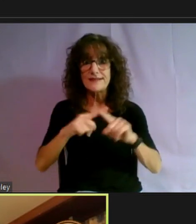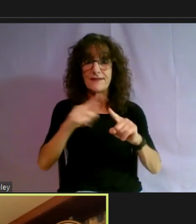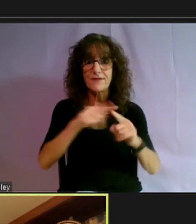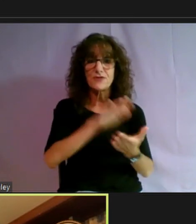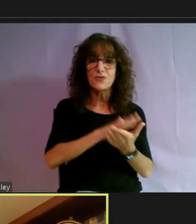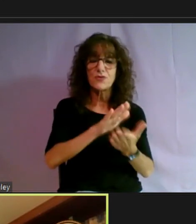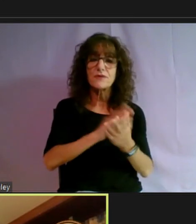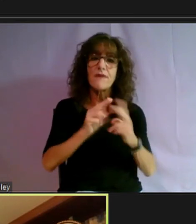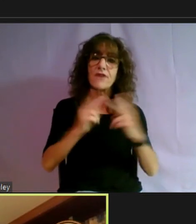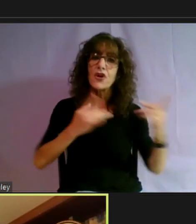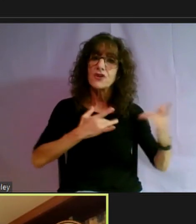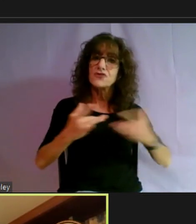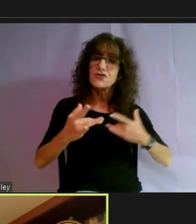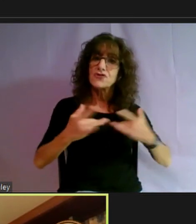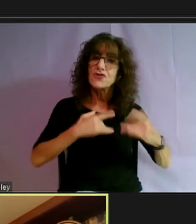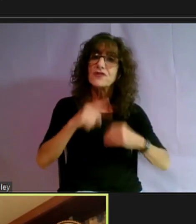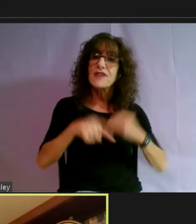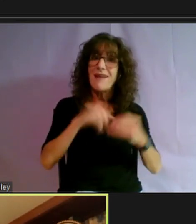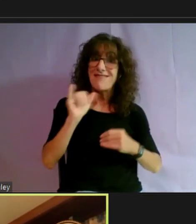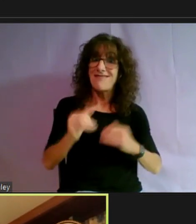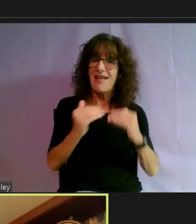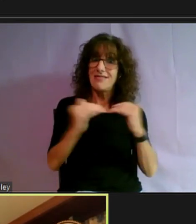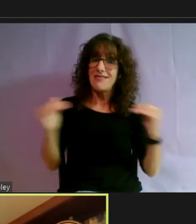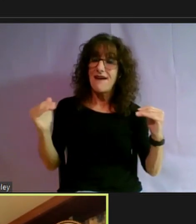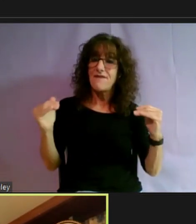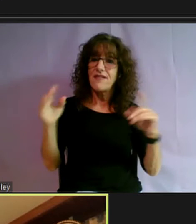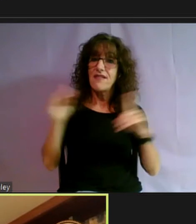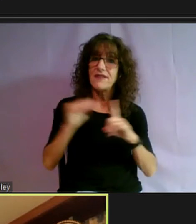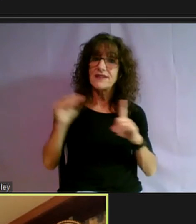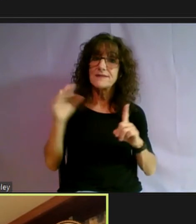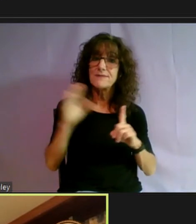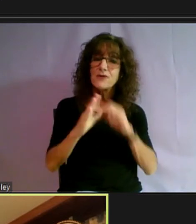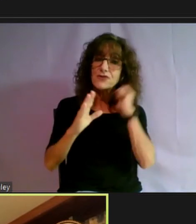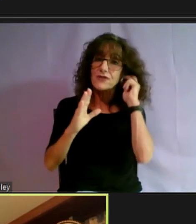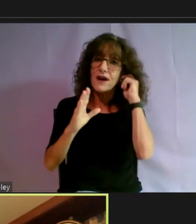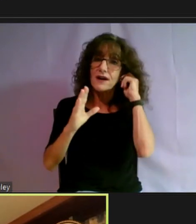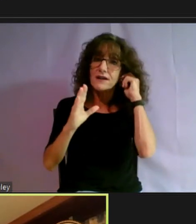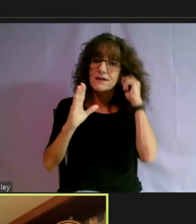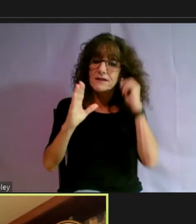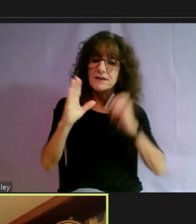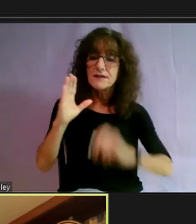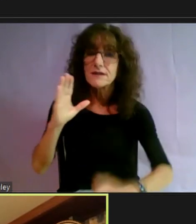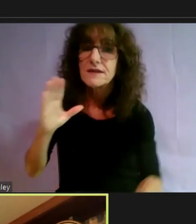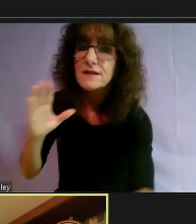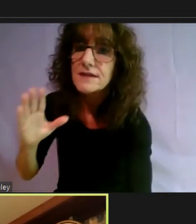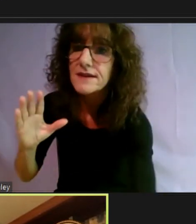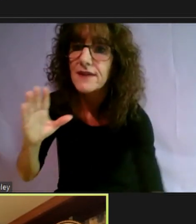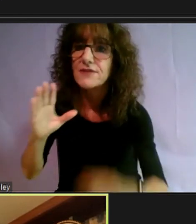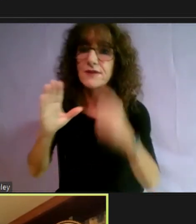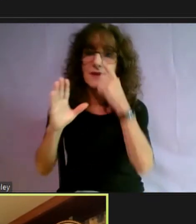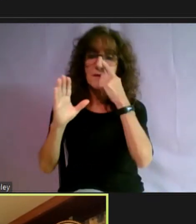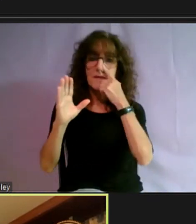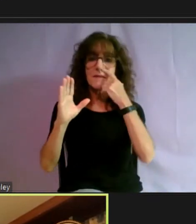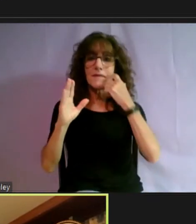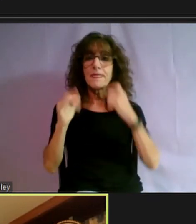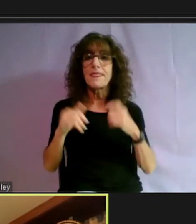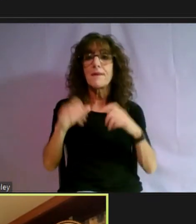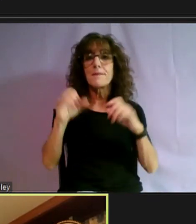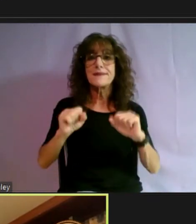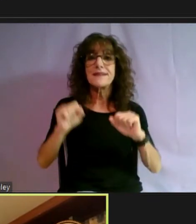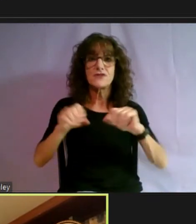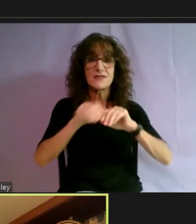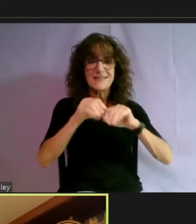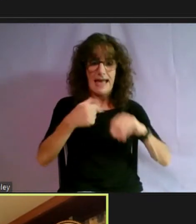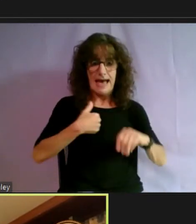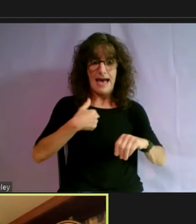extremely concerned about that level of exposure if elementary goes back. I could potentially spread COVID from